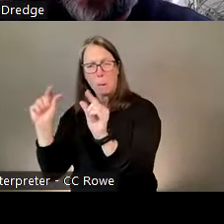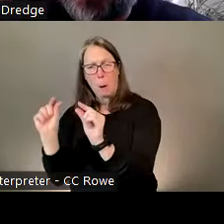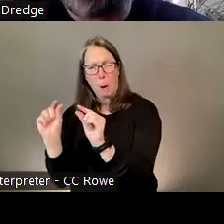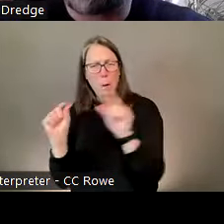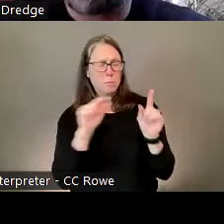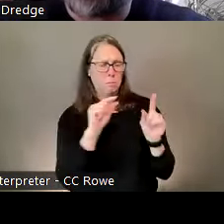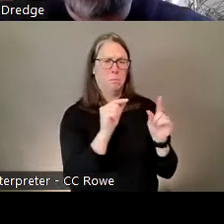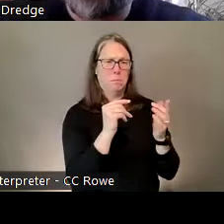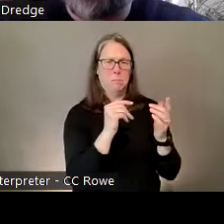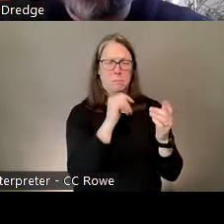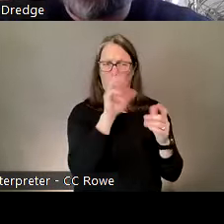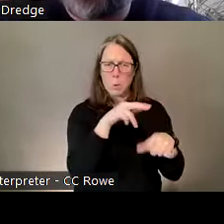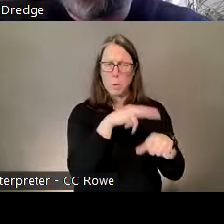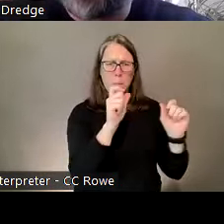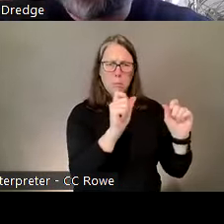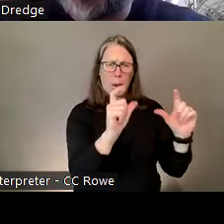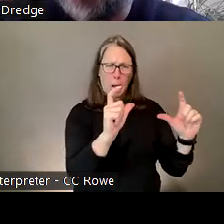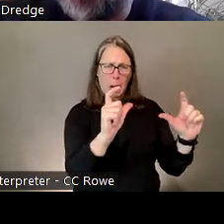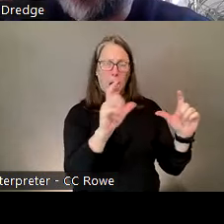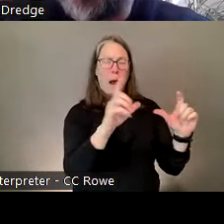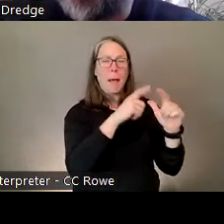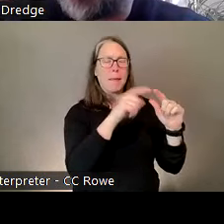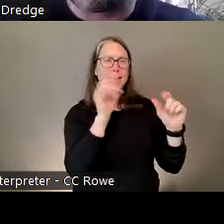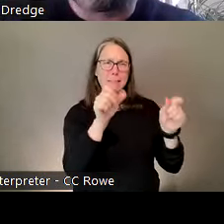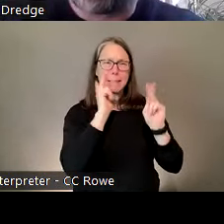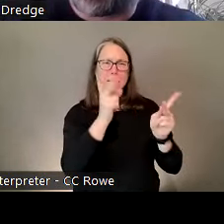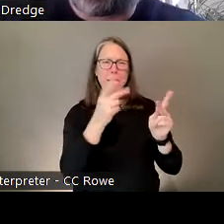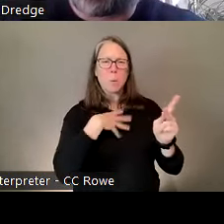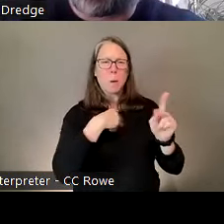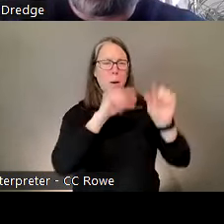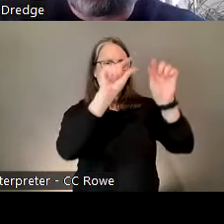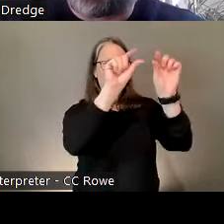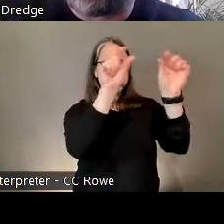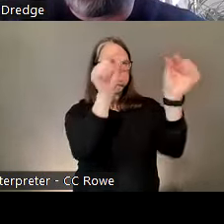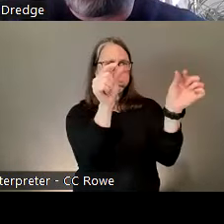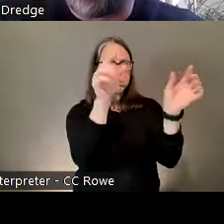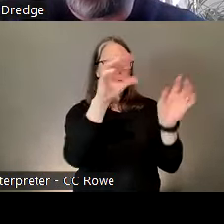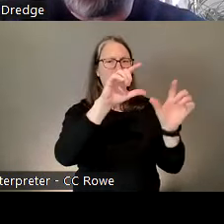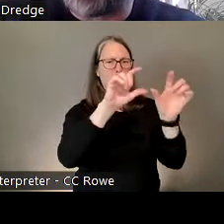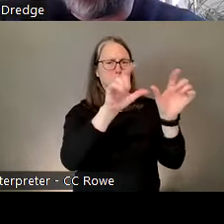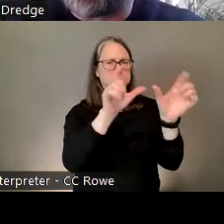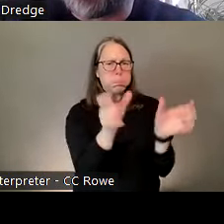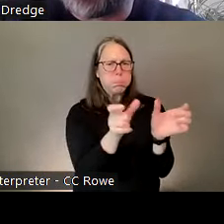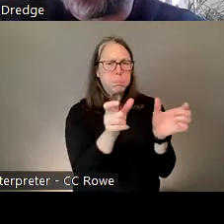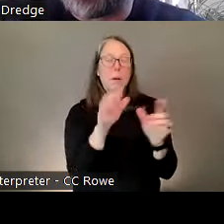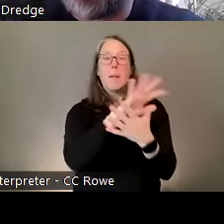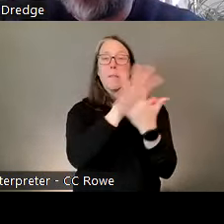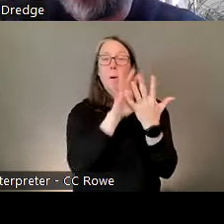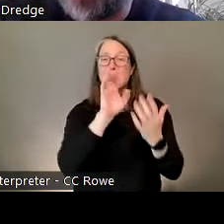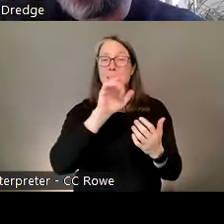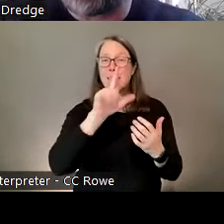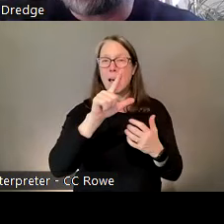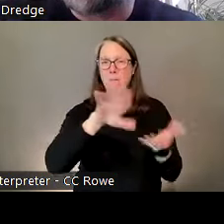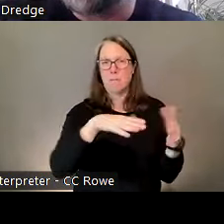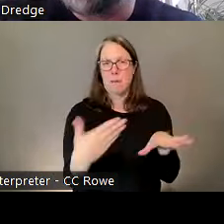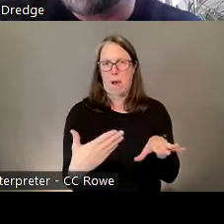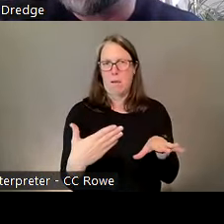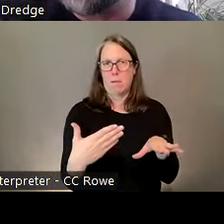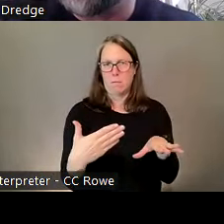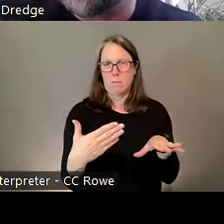areas that have been damaged and the cells die and sort of get reabsorbed. So this is